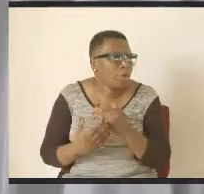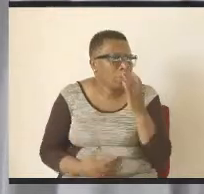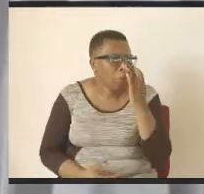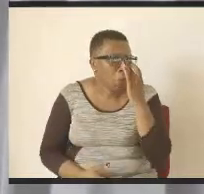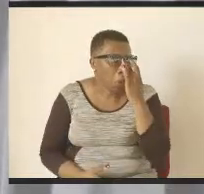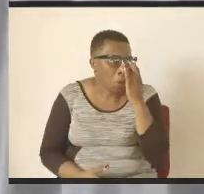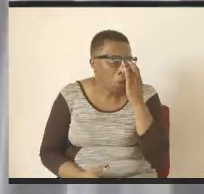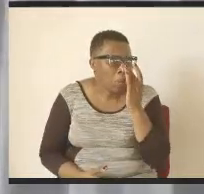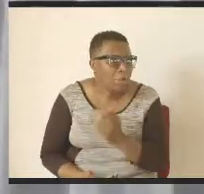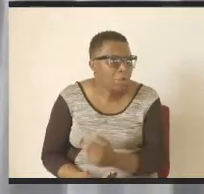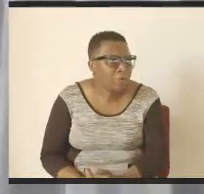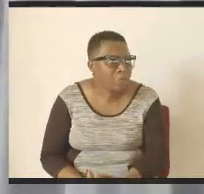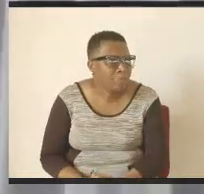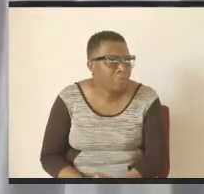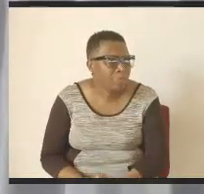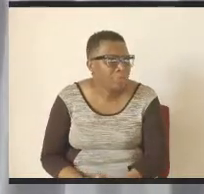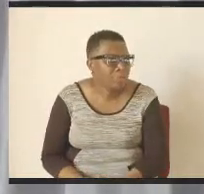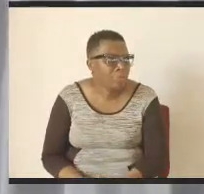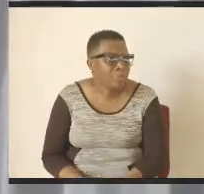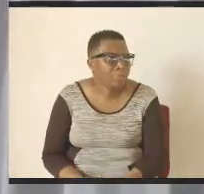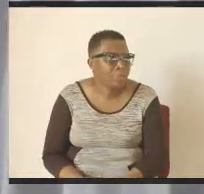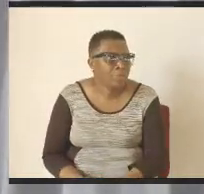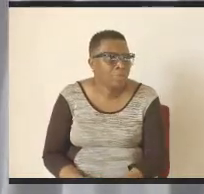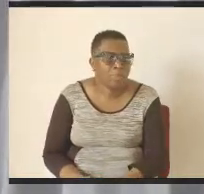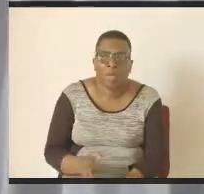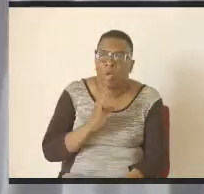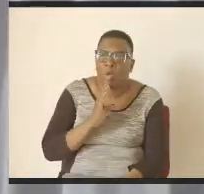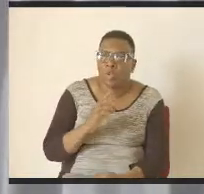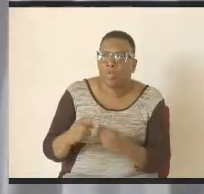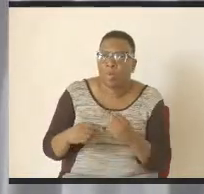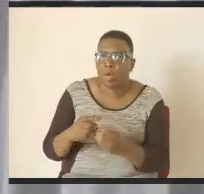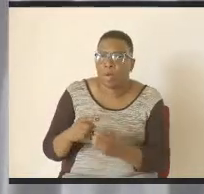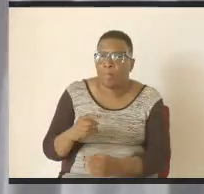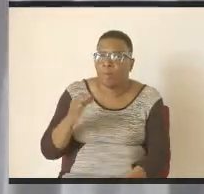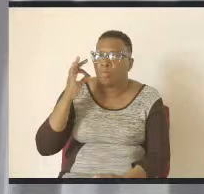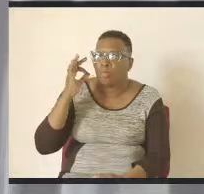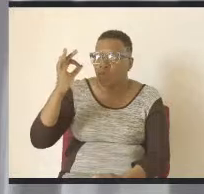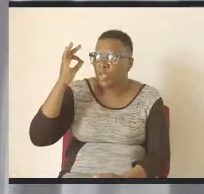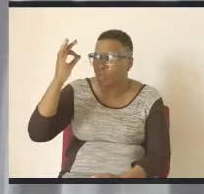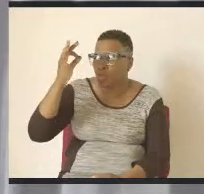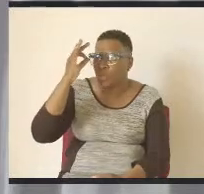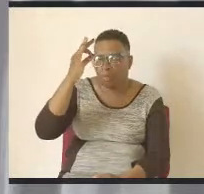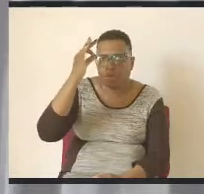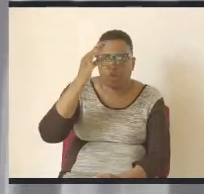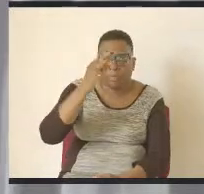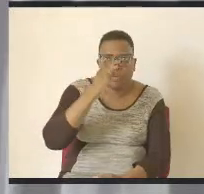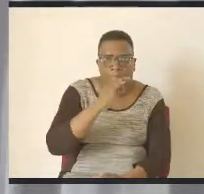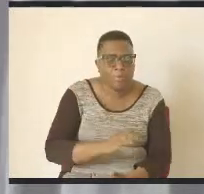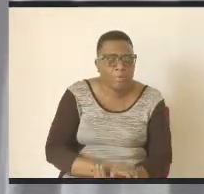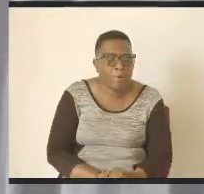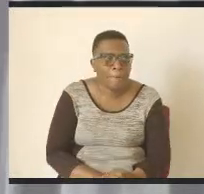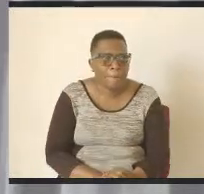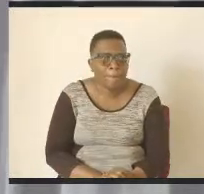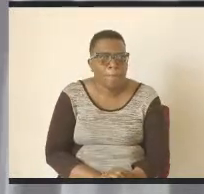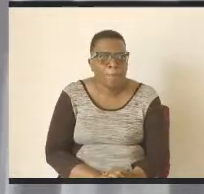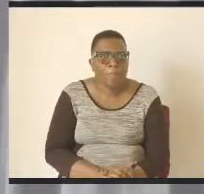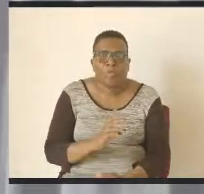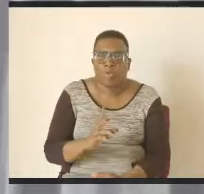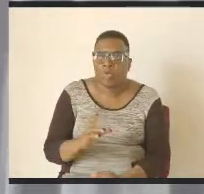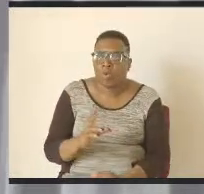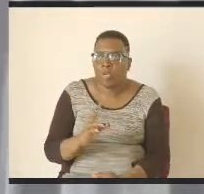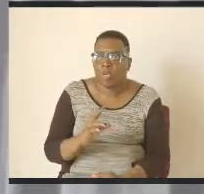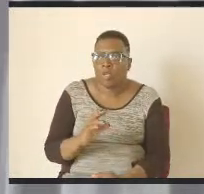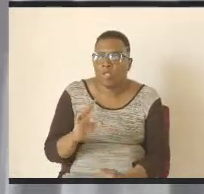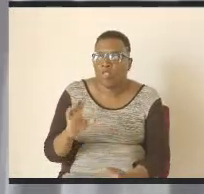And, you know, we spoke about the word going out into the highways and the byways. You can join us on